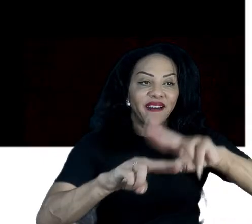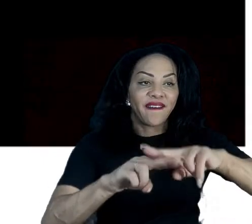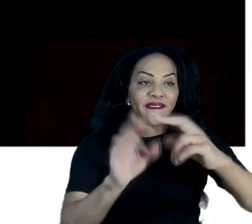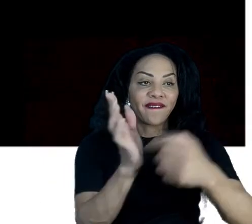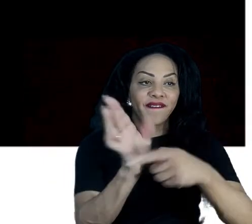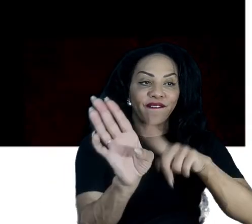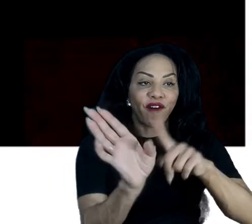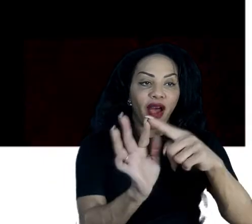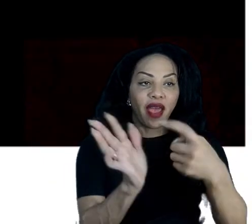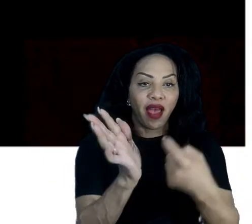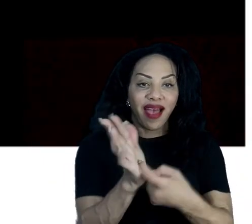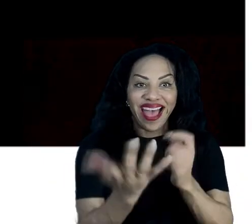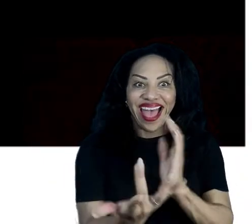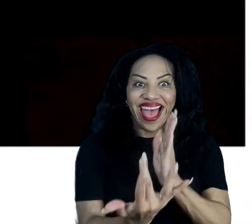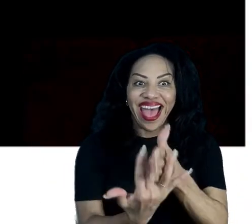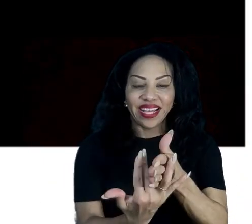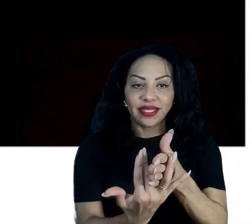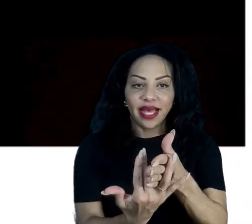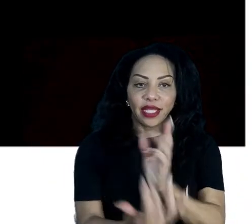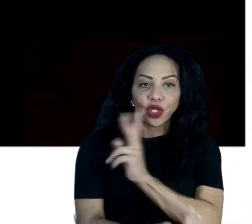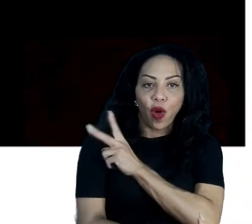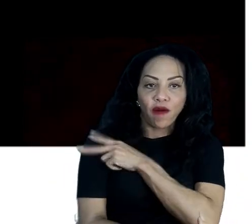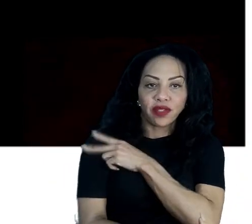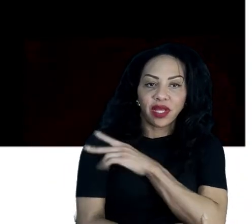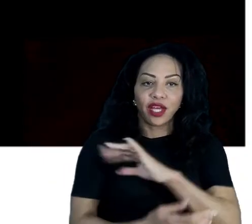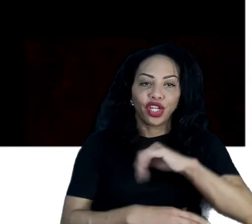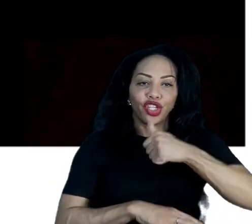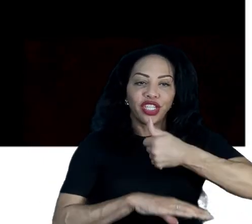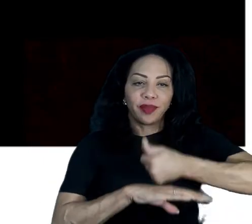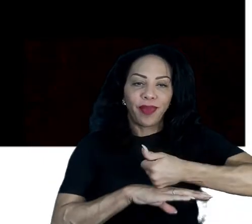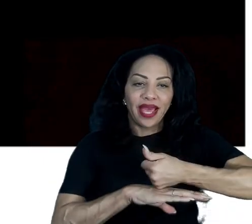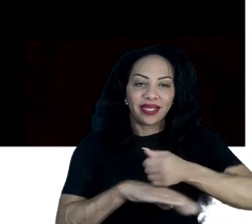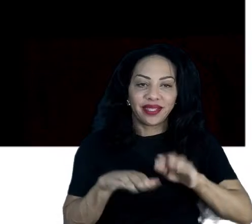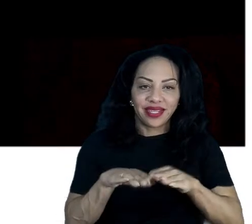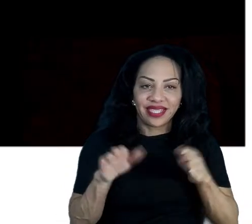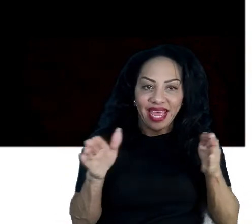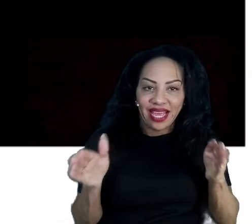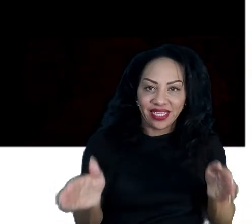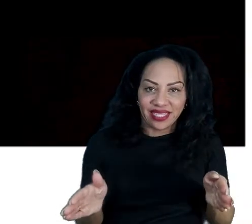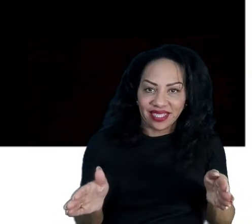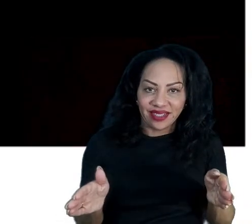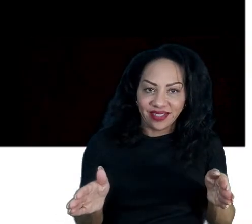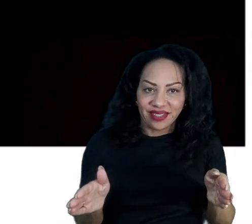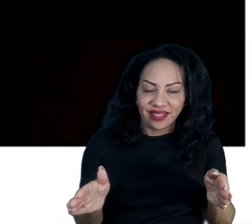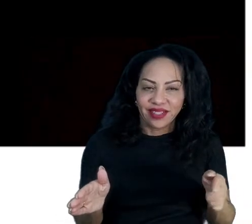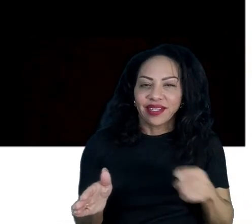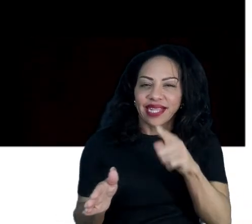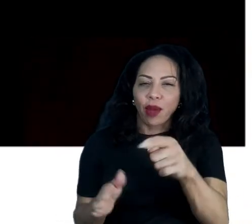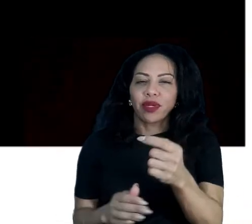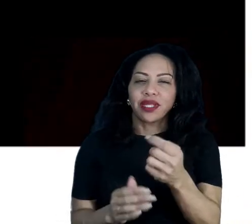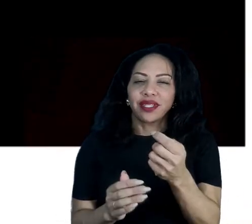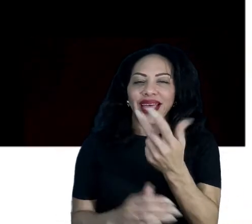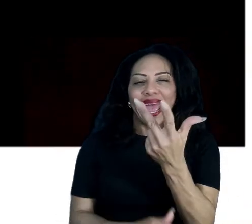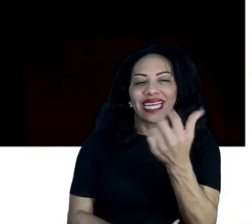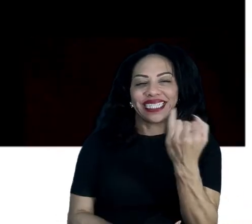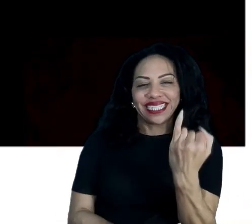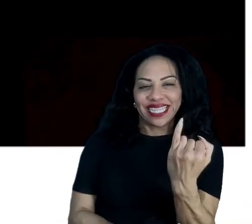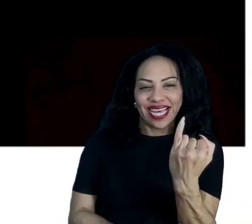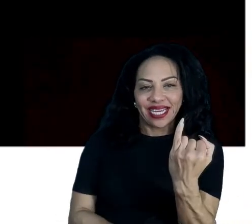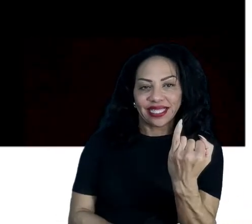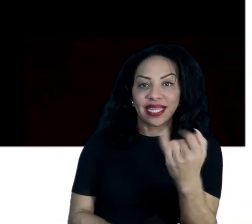desk in Arnolfini's gallery office, which is now one of the galleries, in about 1986. And